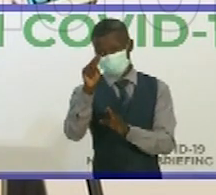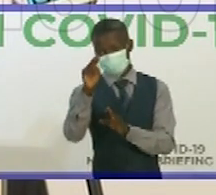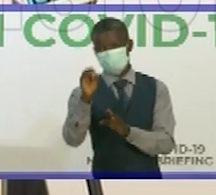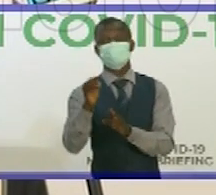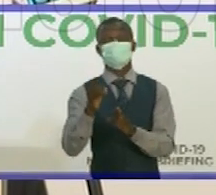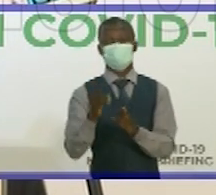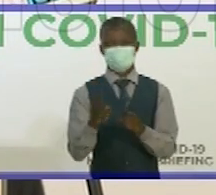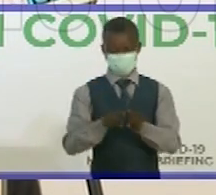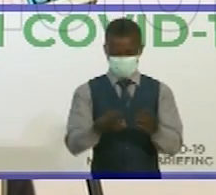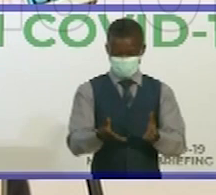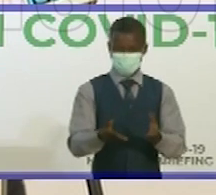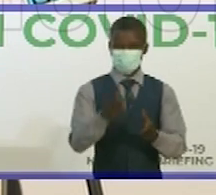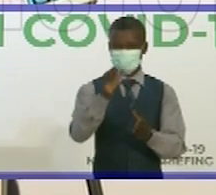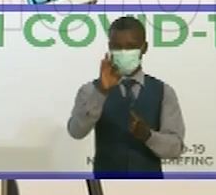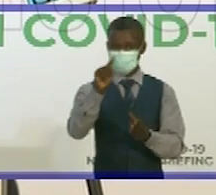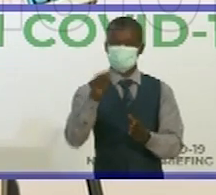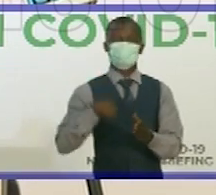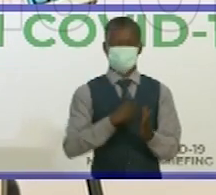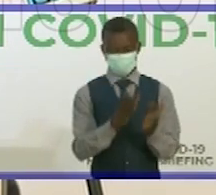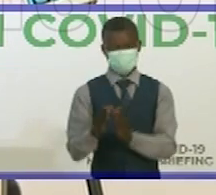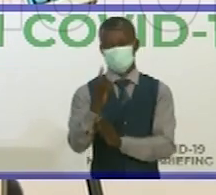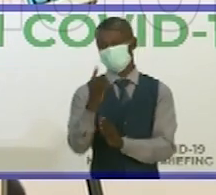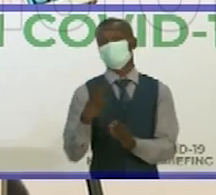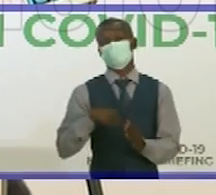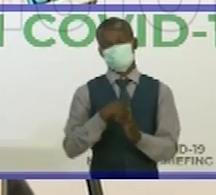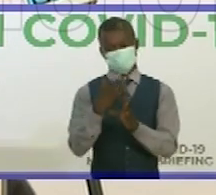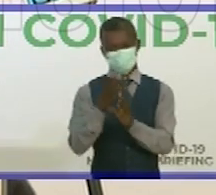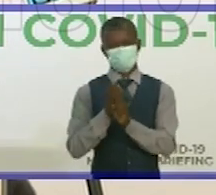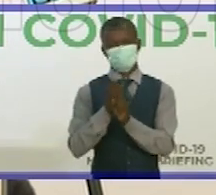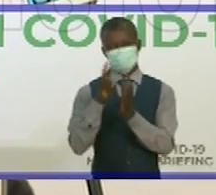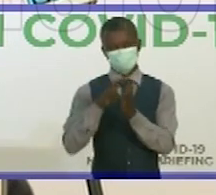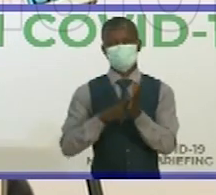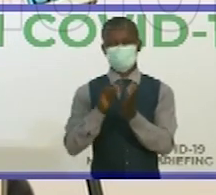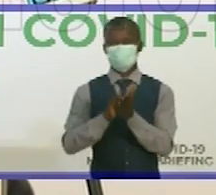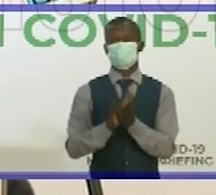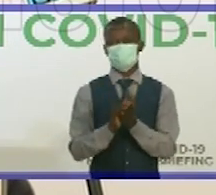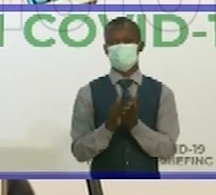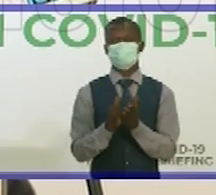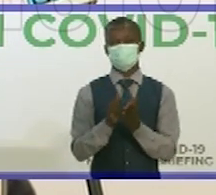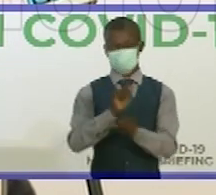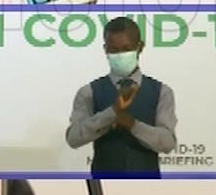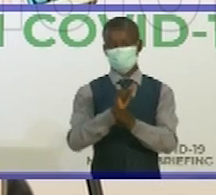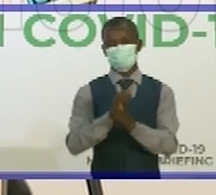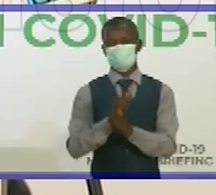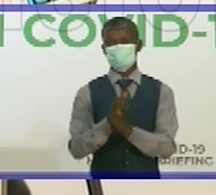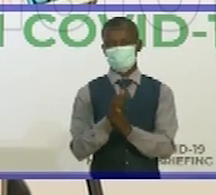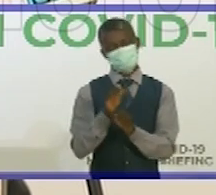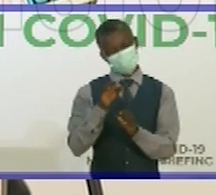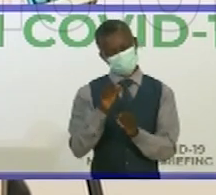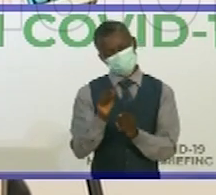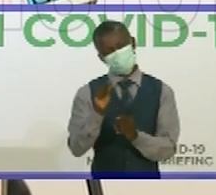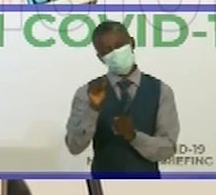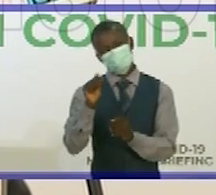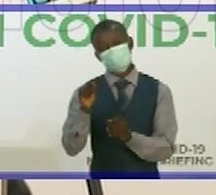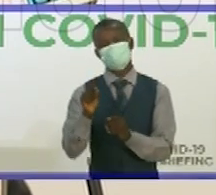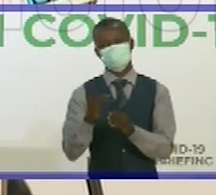here in Abuja. I was given a report this morning that they're already operating skeletally, and they'll be